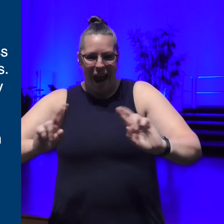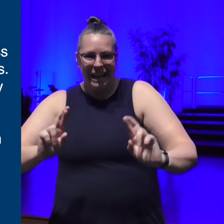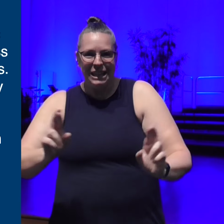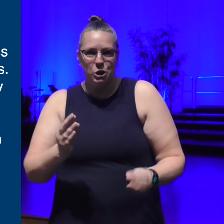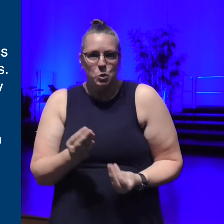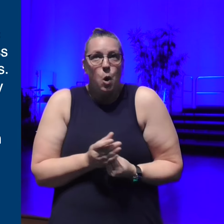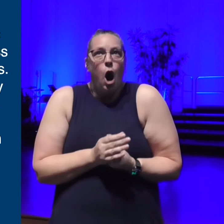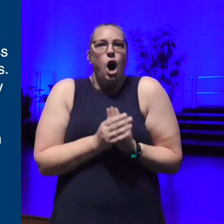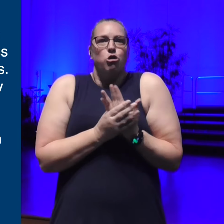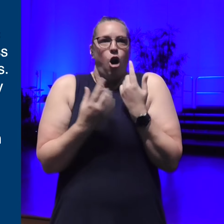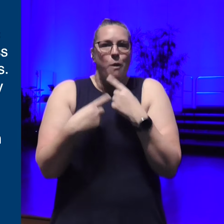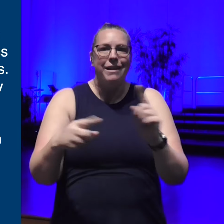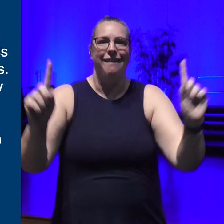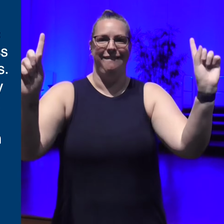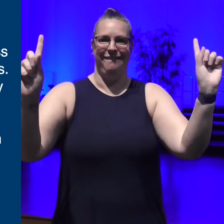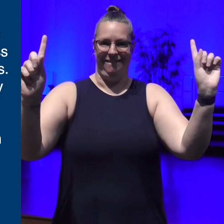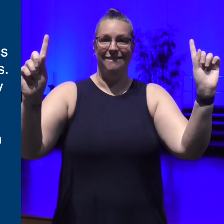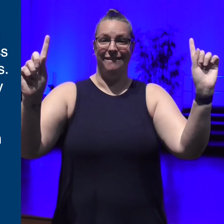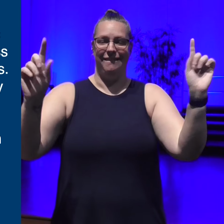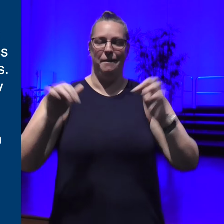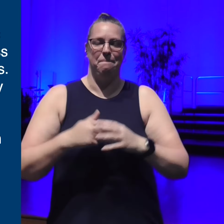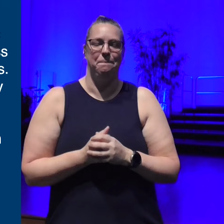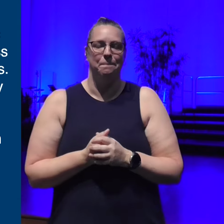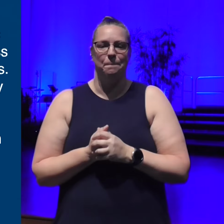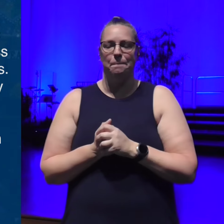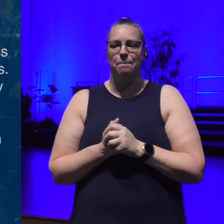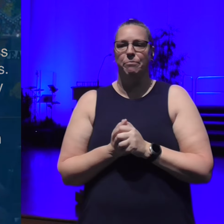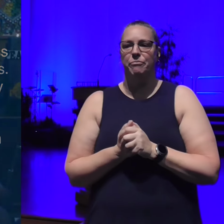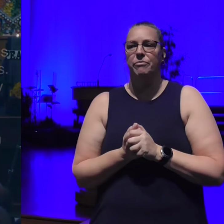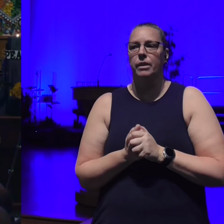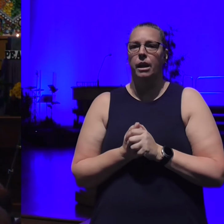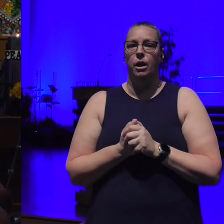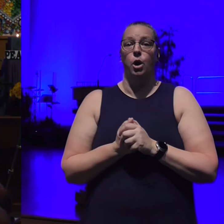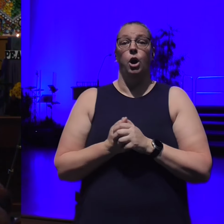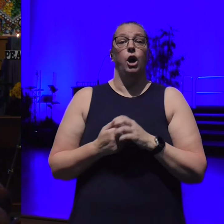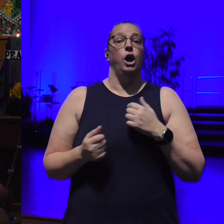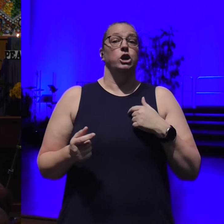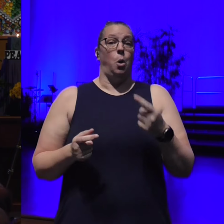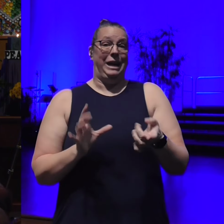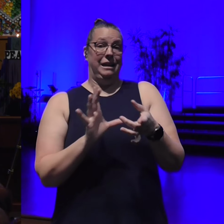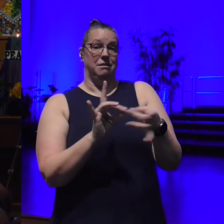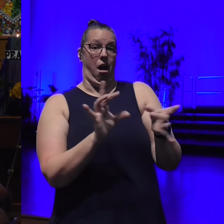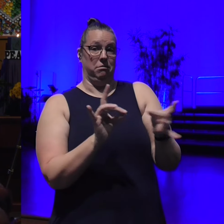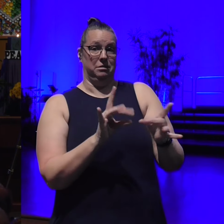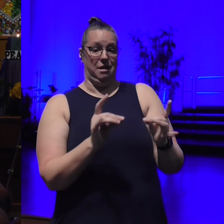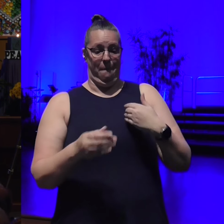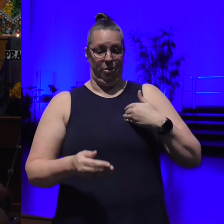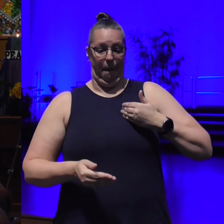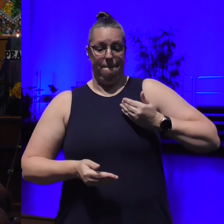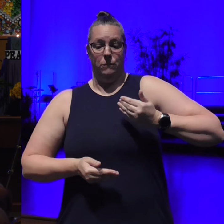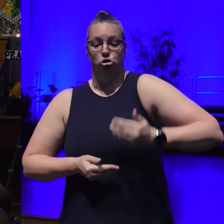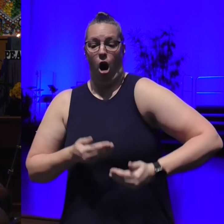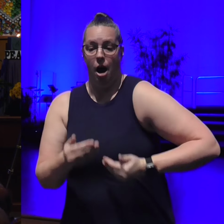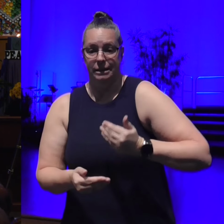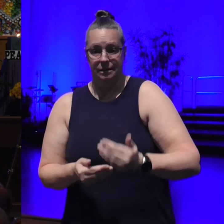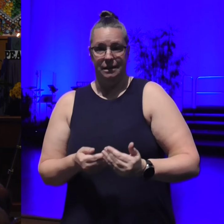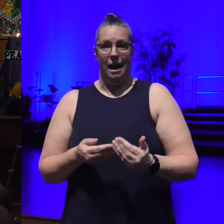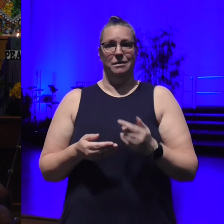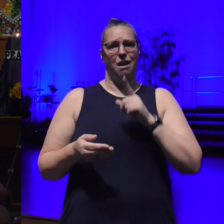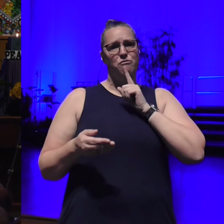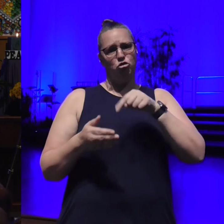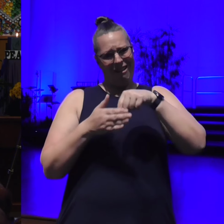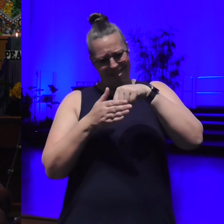earth, holding out the promise of future harvests. So we talked about this process of deepening into these